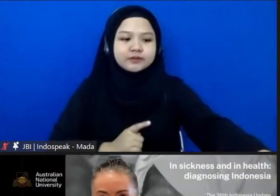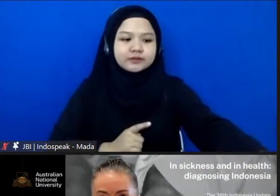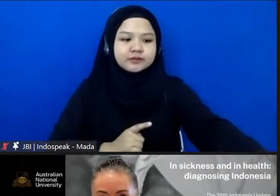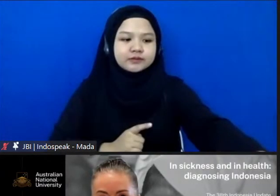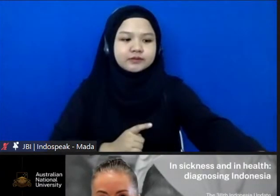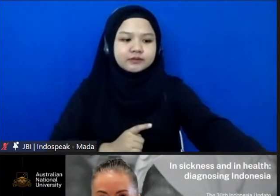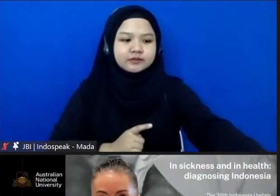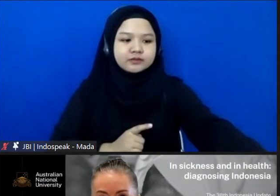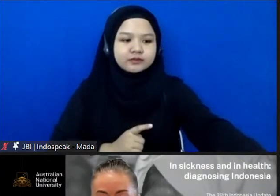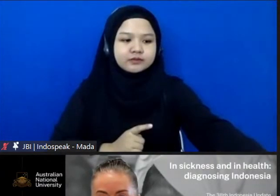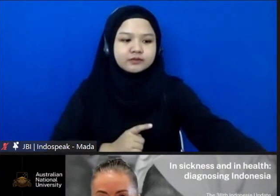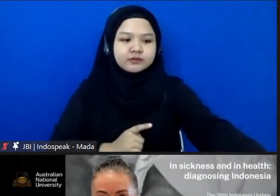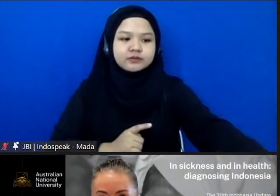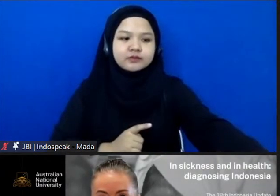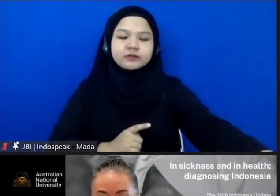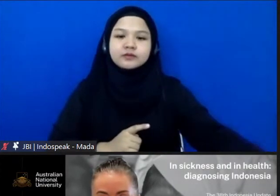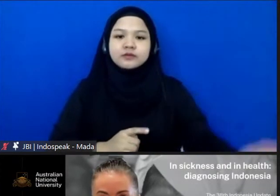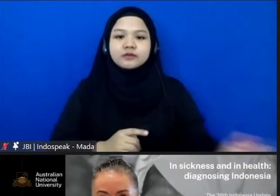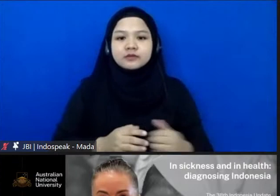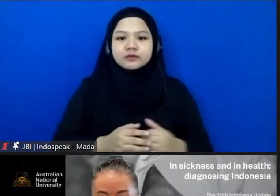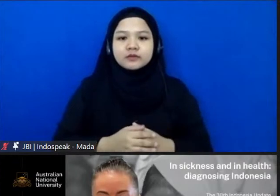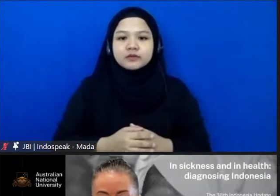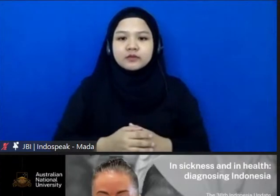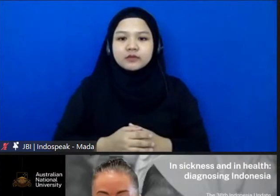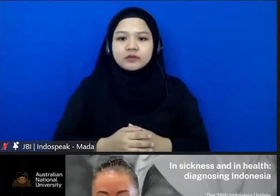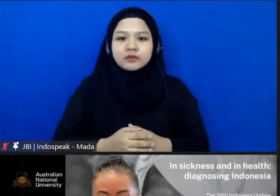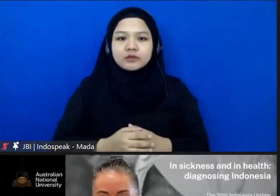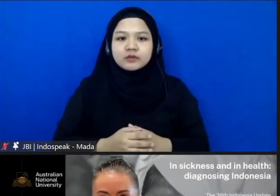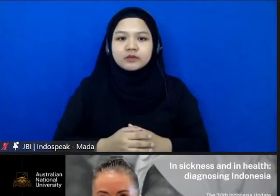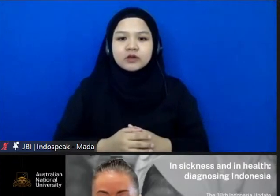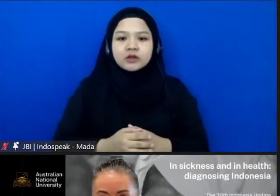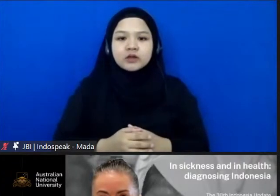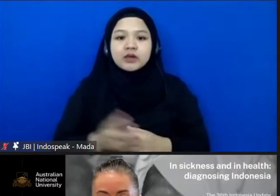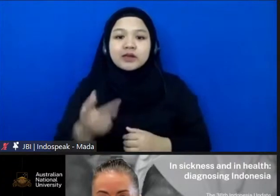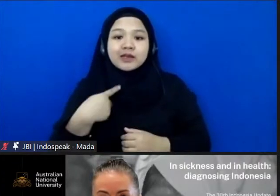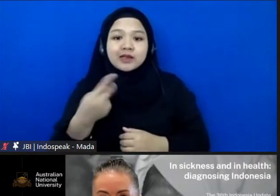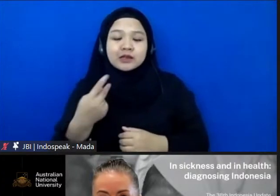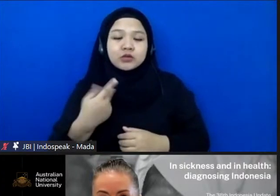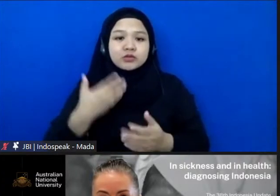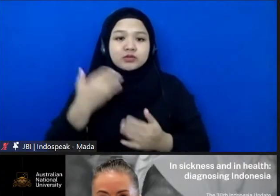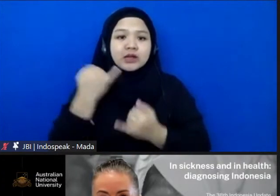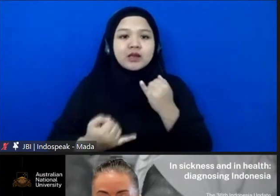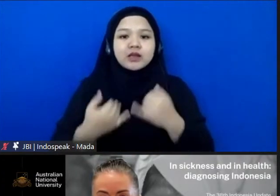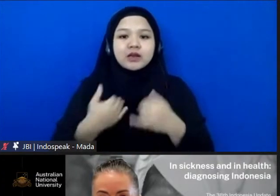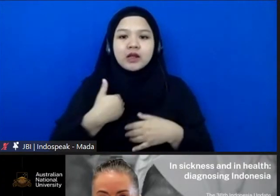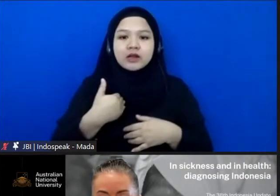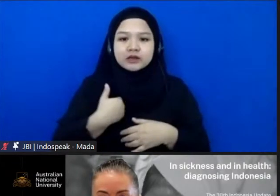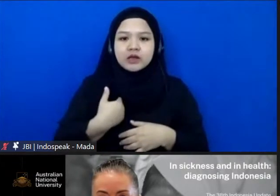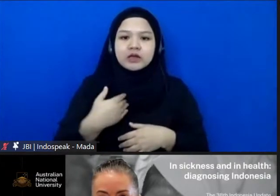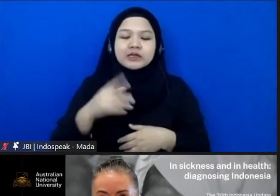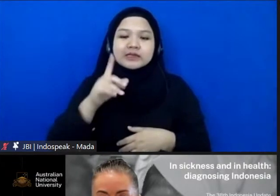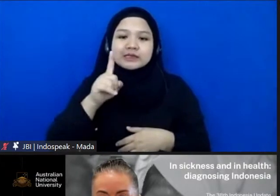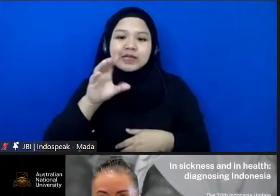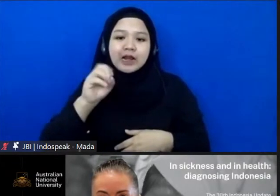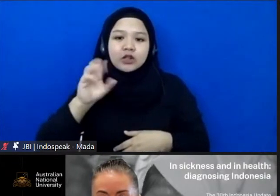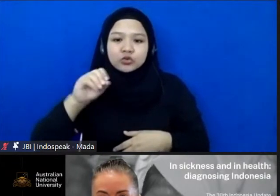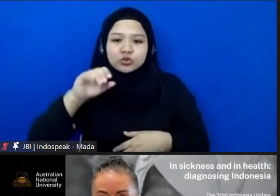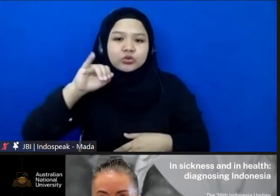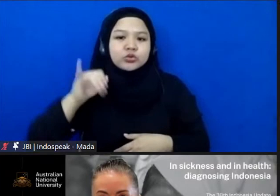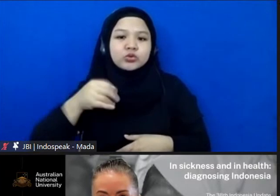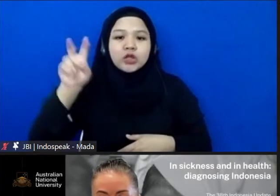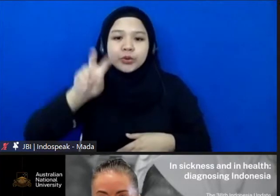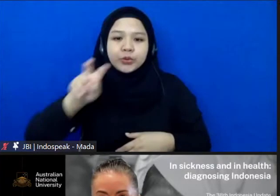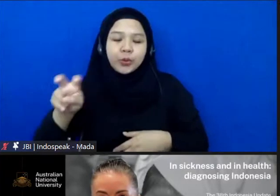solutions is also the driver behind our package of $100 million in assistance to the